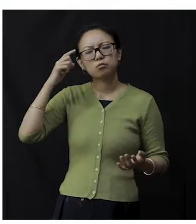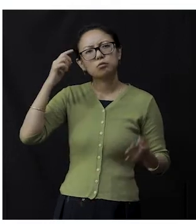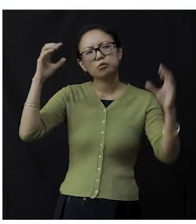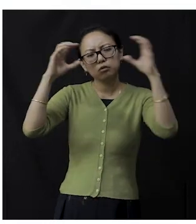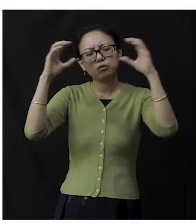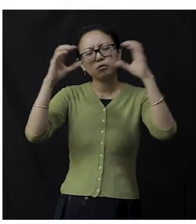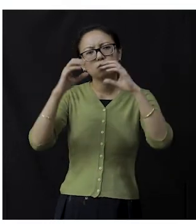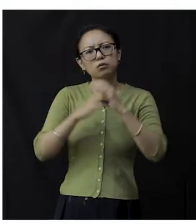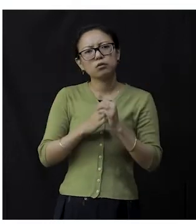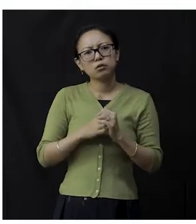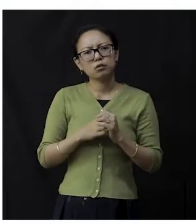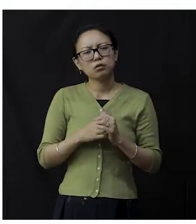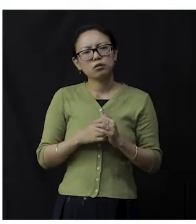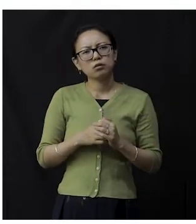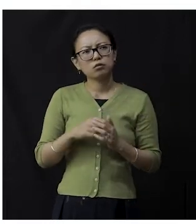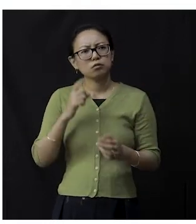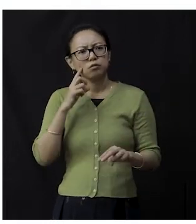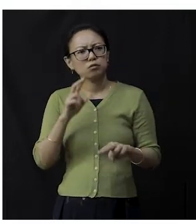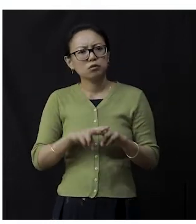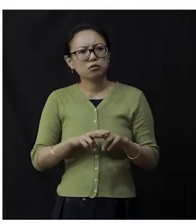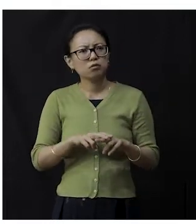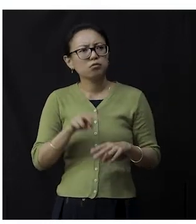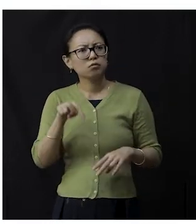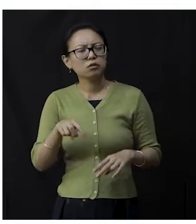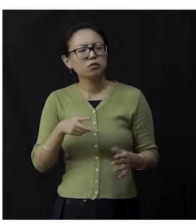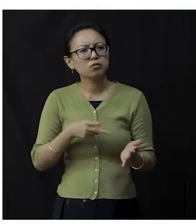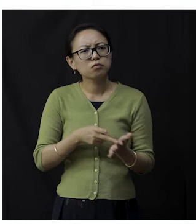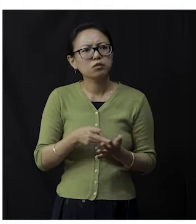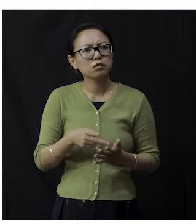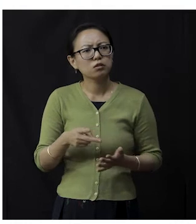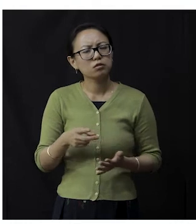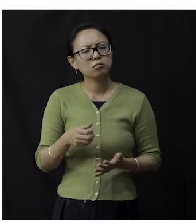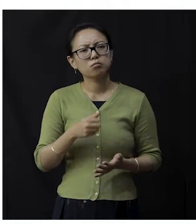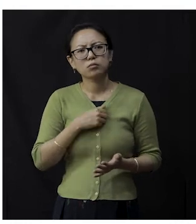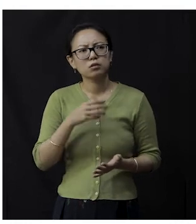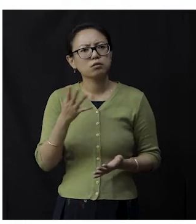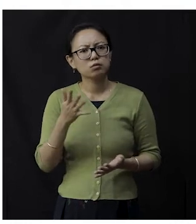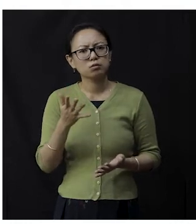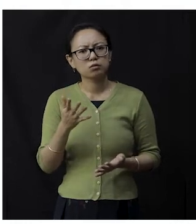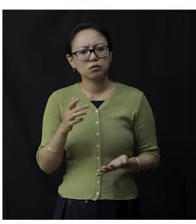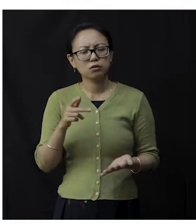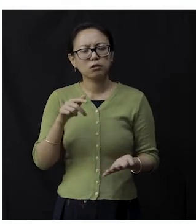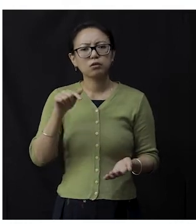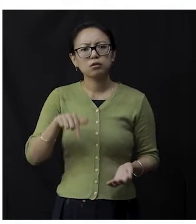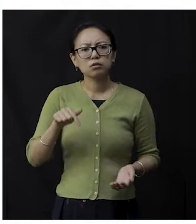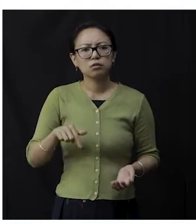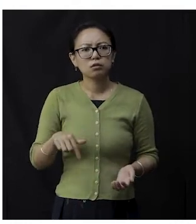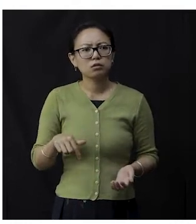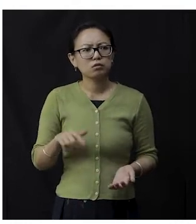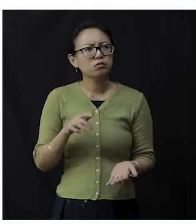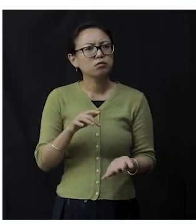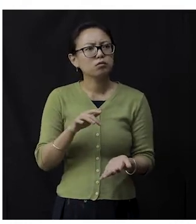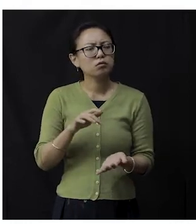to my village, then where am I? Which place is this? It's a secret, said the